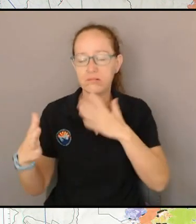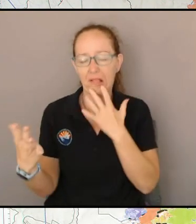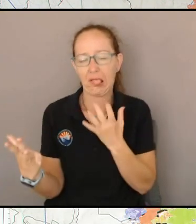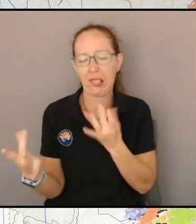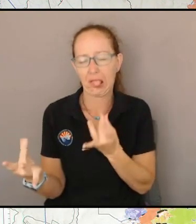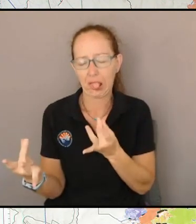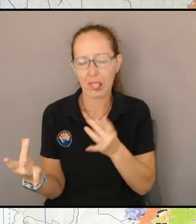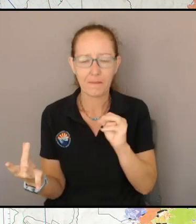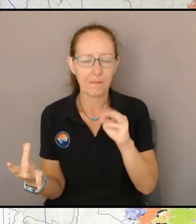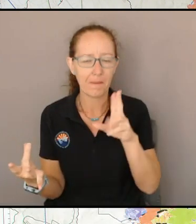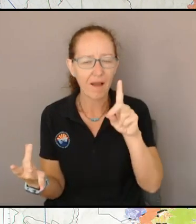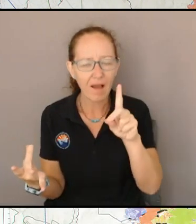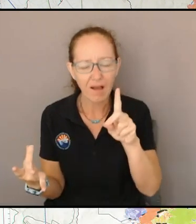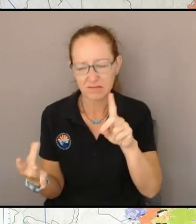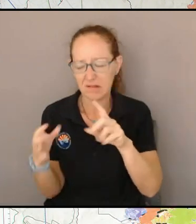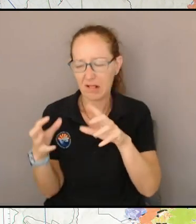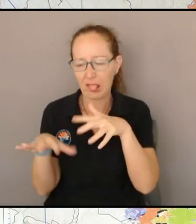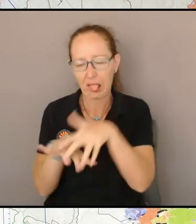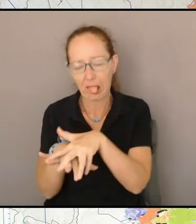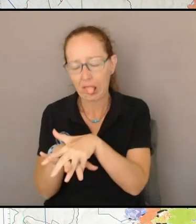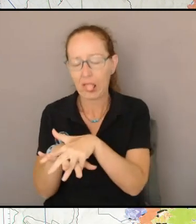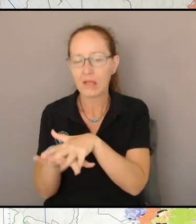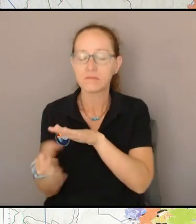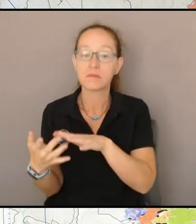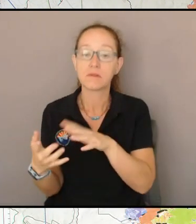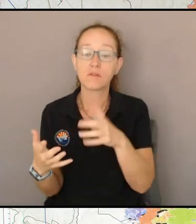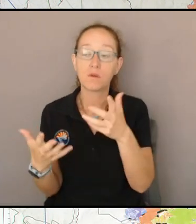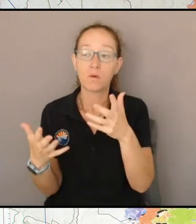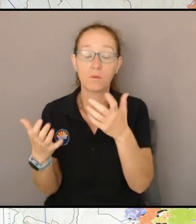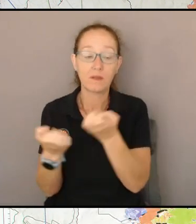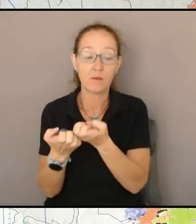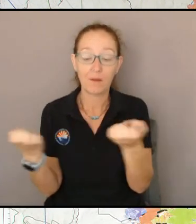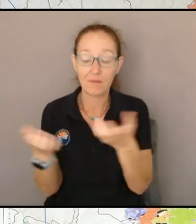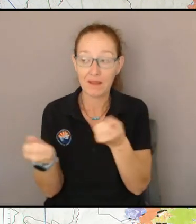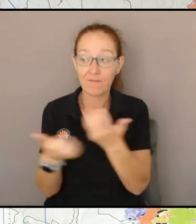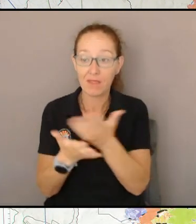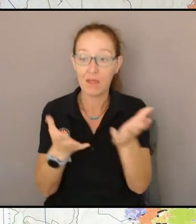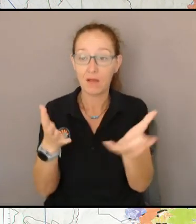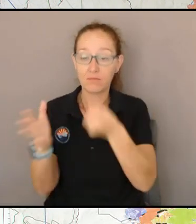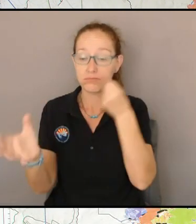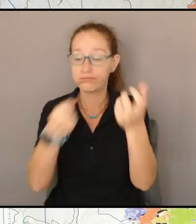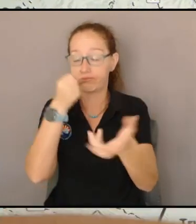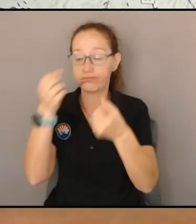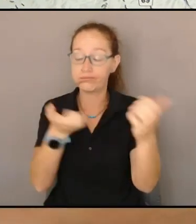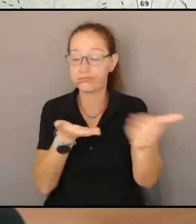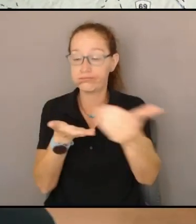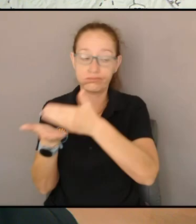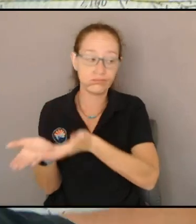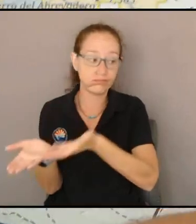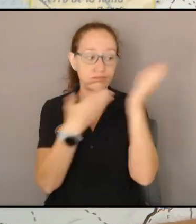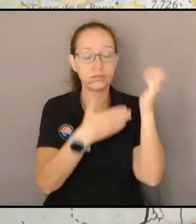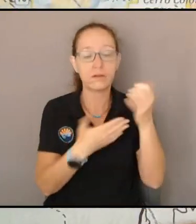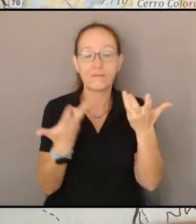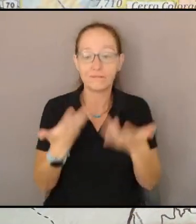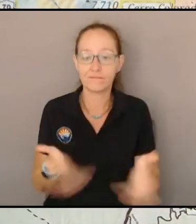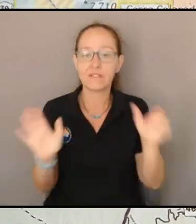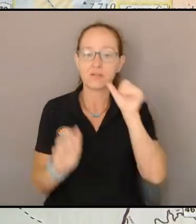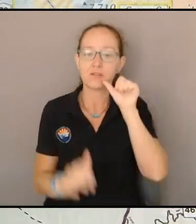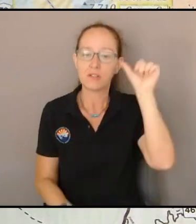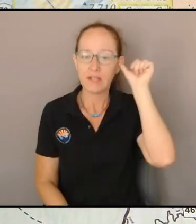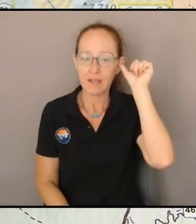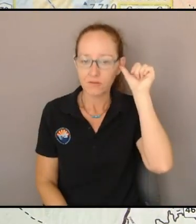for some of the overhead, some of the folks in there just continuing to gather information and intel so that there's a good plan in